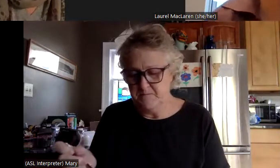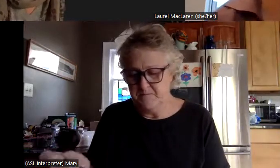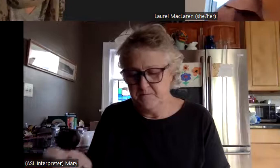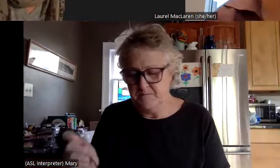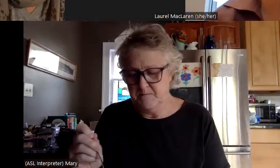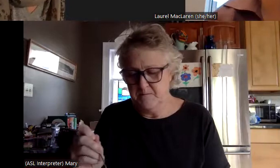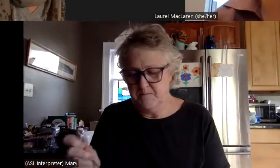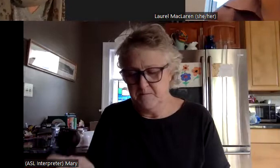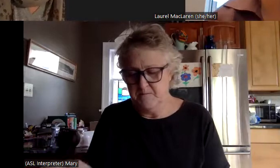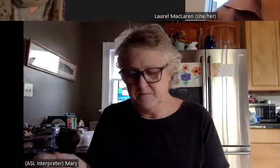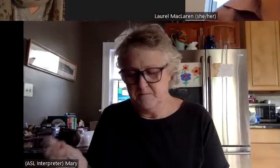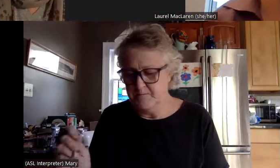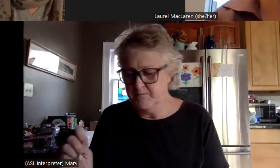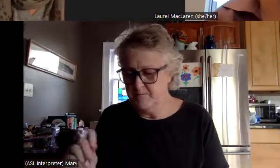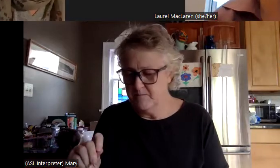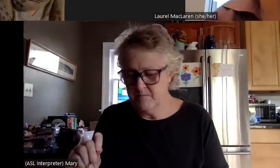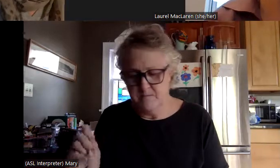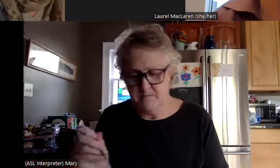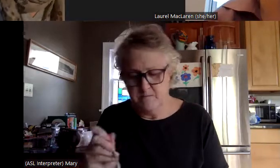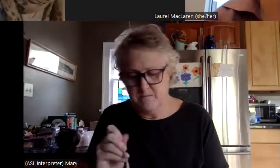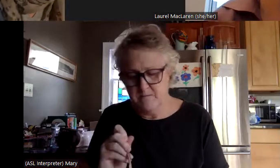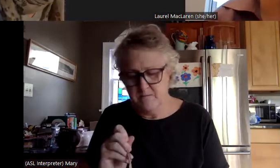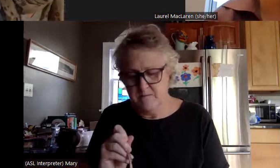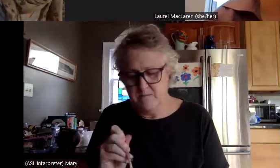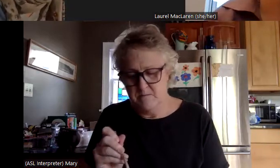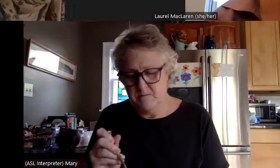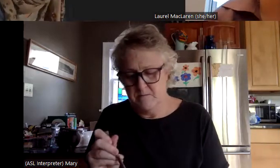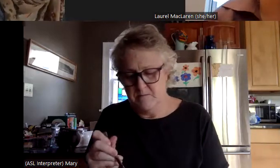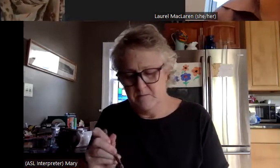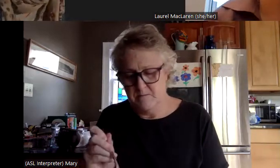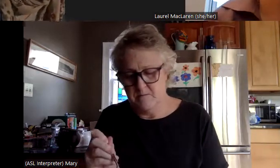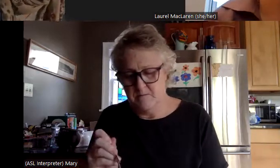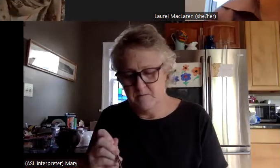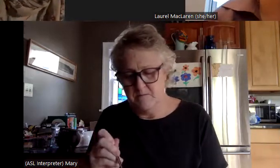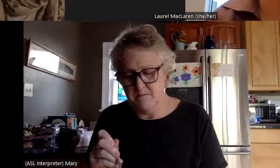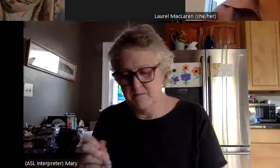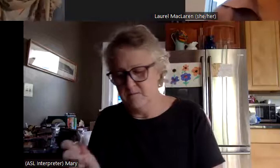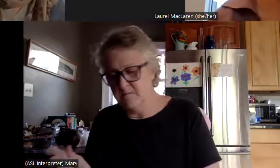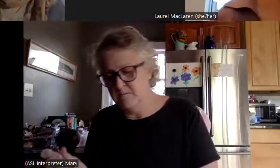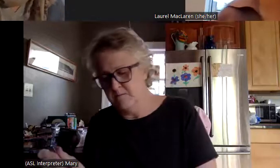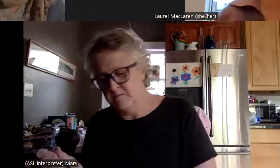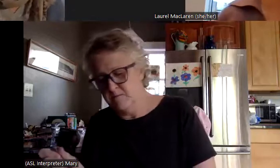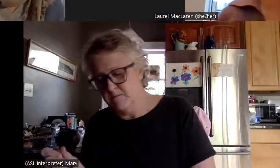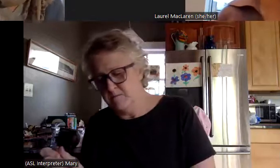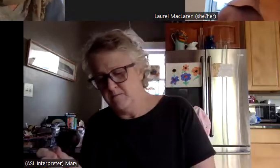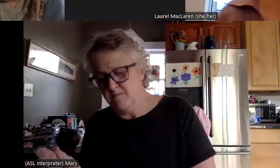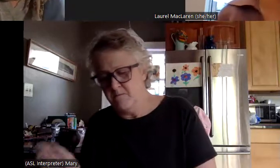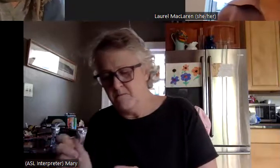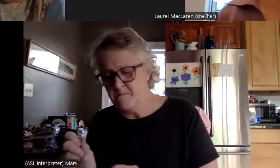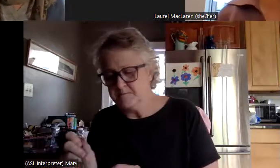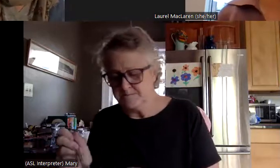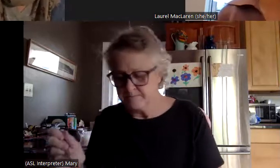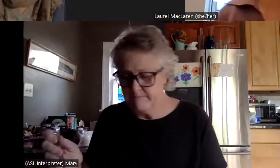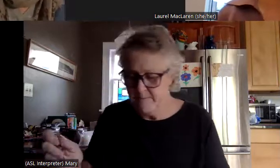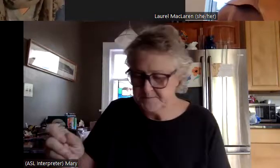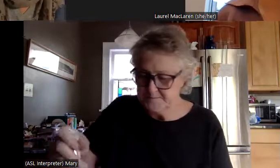initially really seriously started thinking about part of the tours that I was booking as a travel agent was I was sending people on horseback riding tours